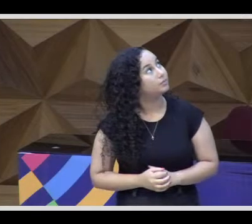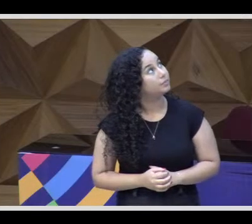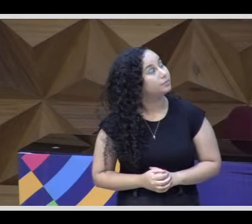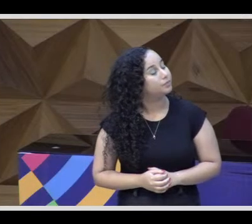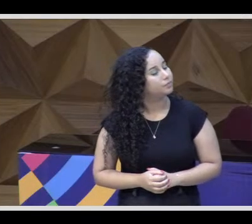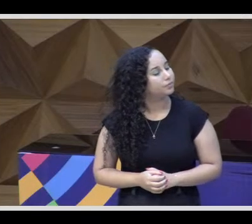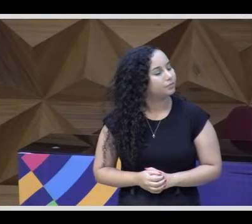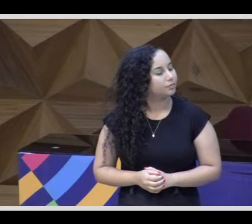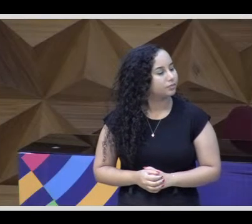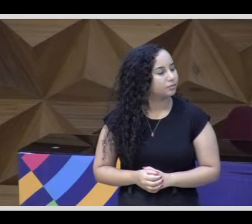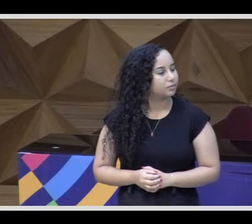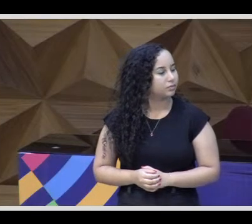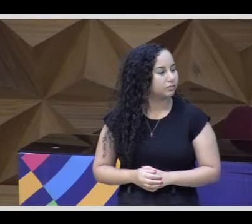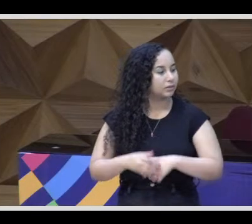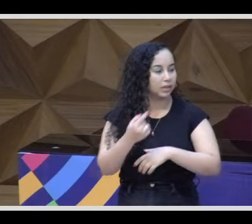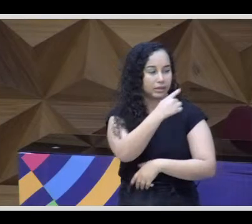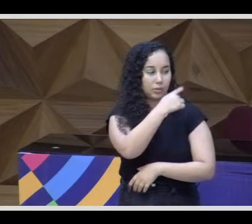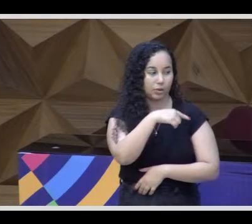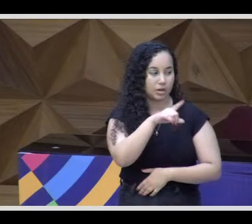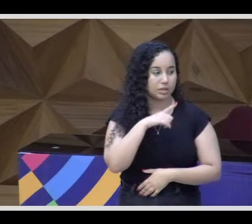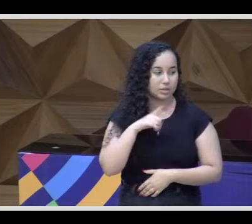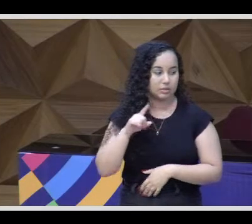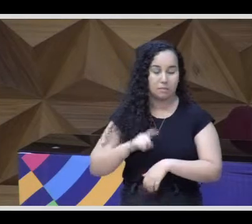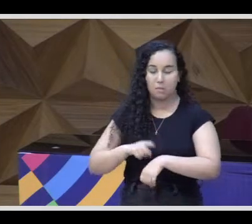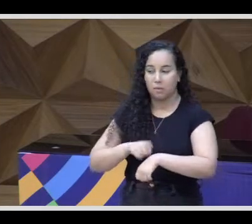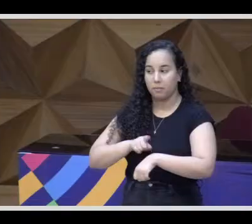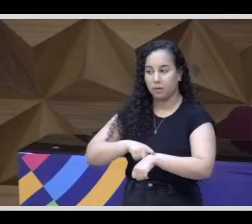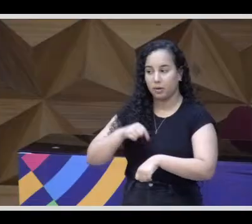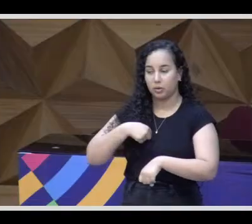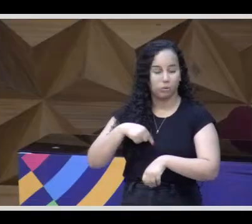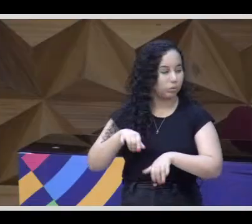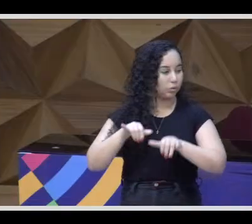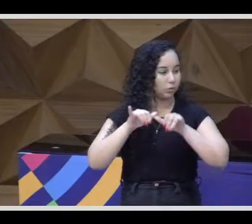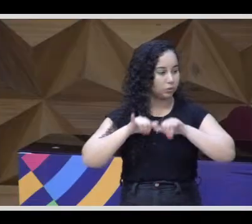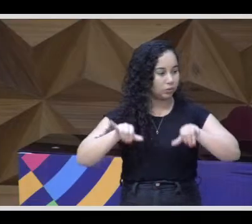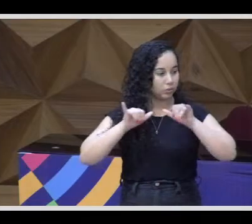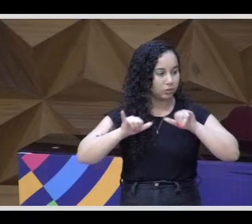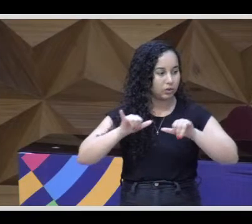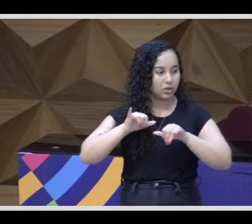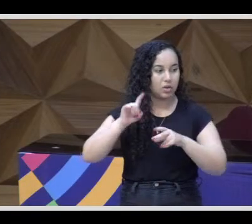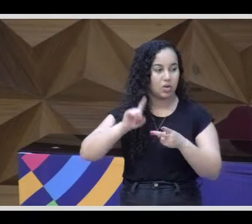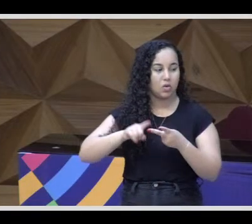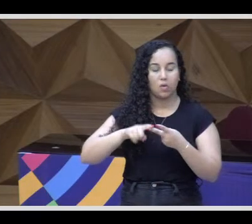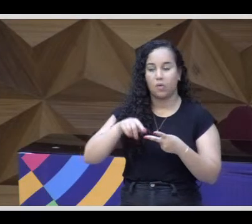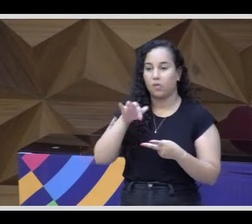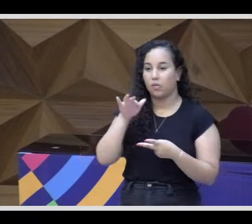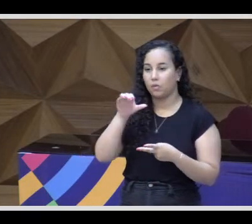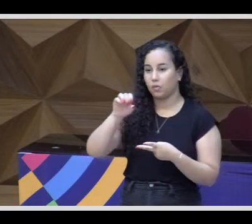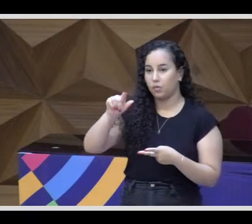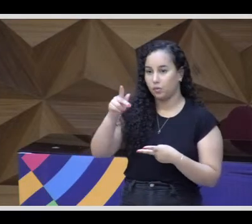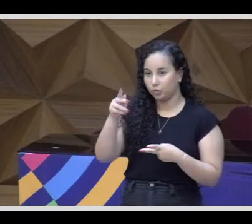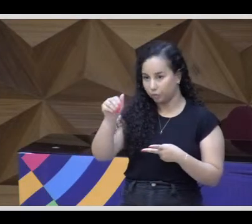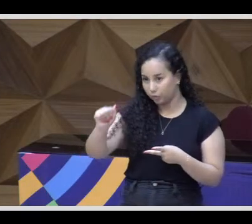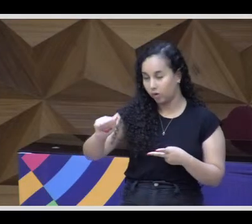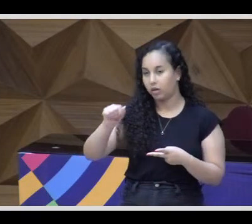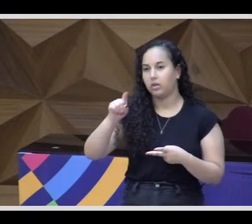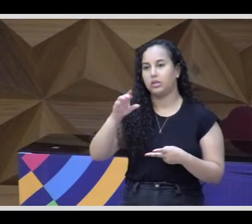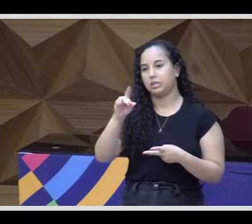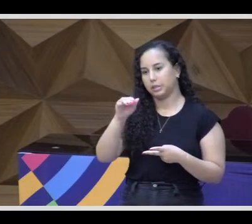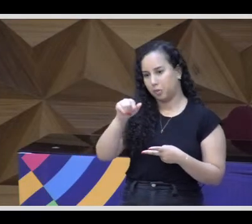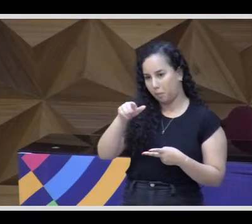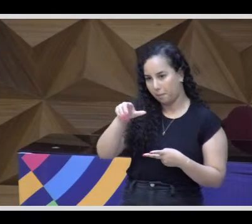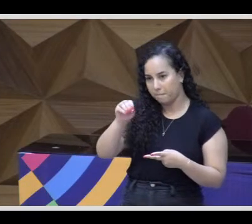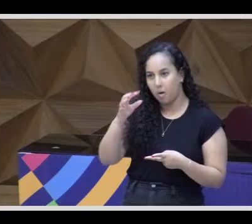So at that moment, the newspapers decided to start publishing all that